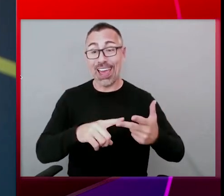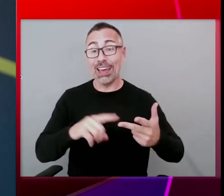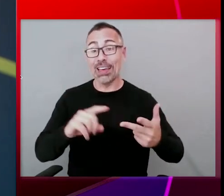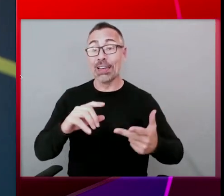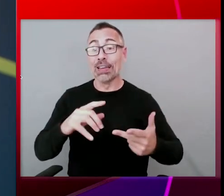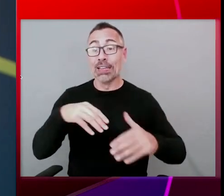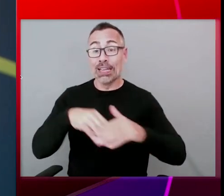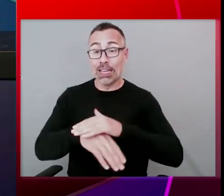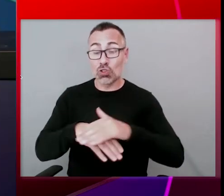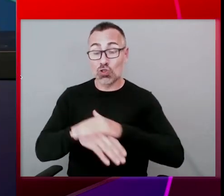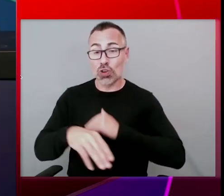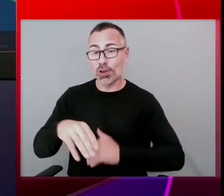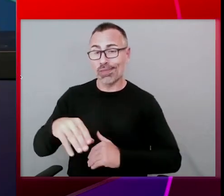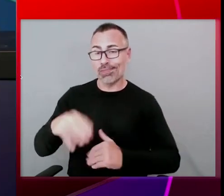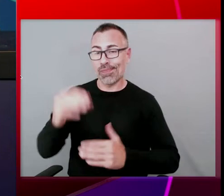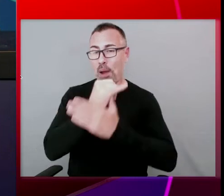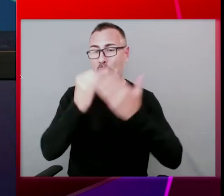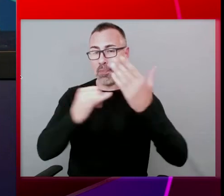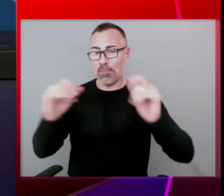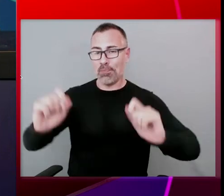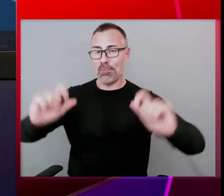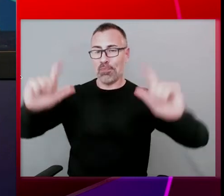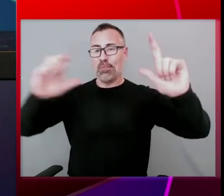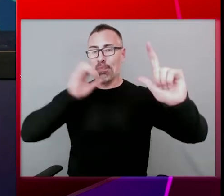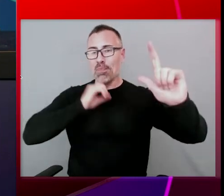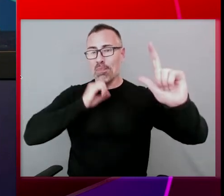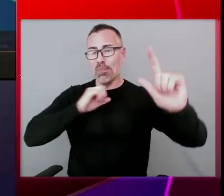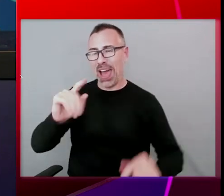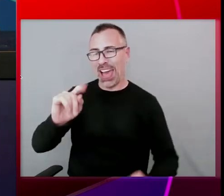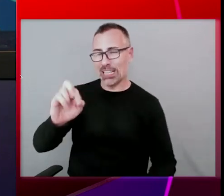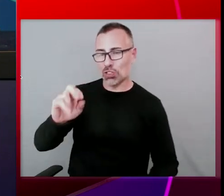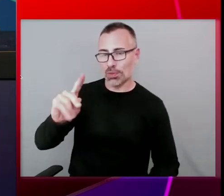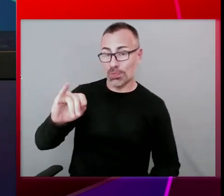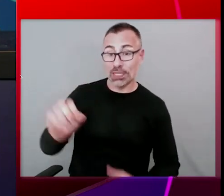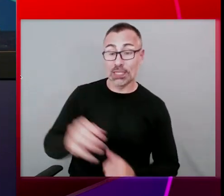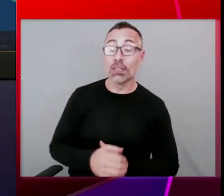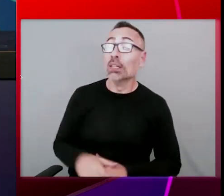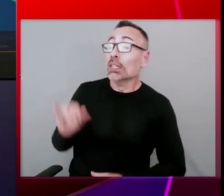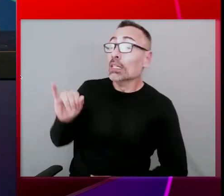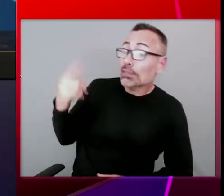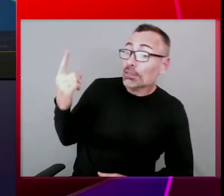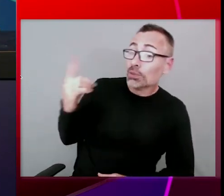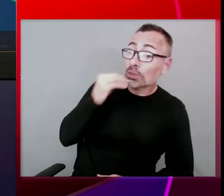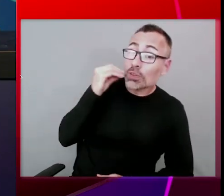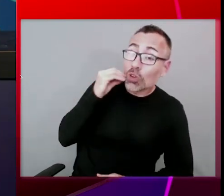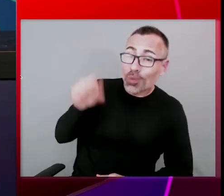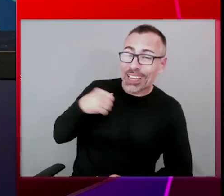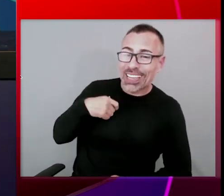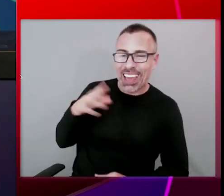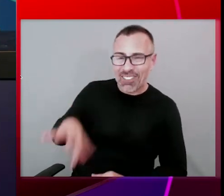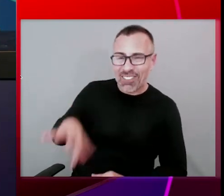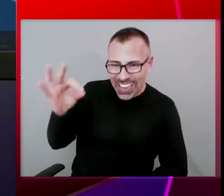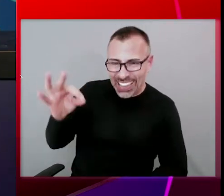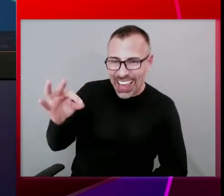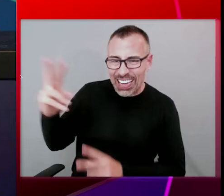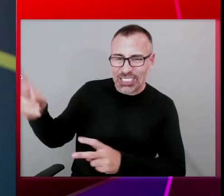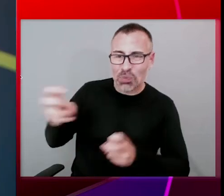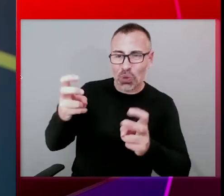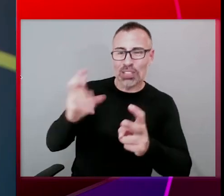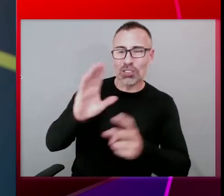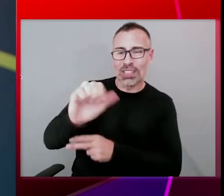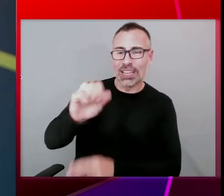out. And if someone is at home, like, is there like a place where they can go find it and deploy it into their own AWS account? So all of these